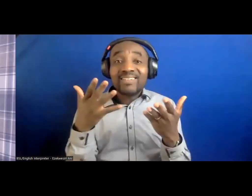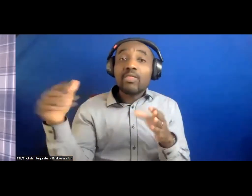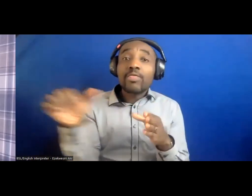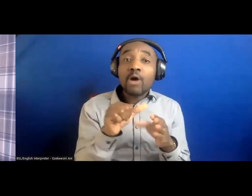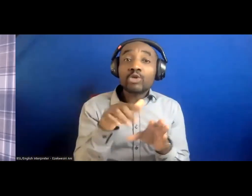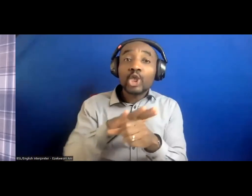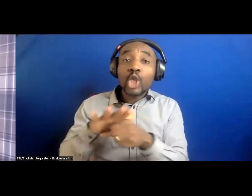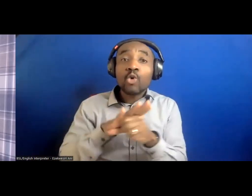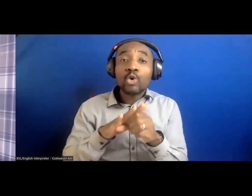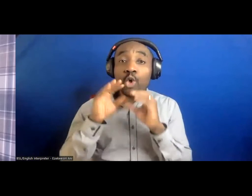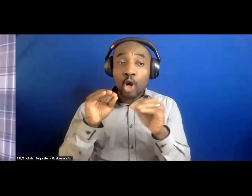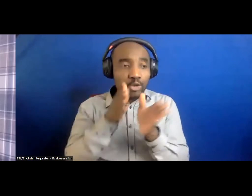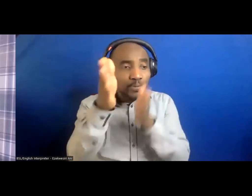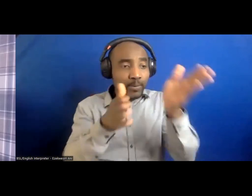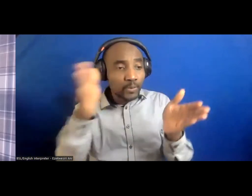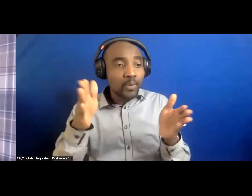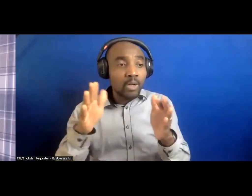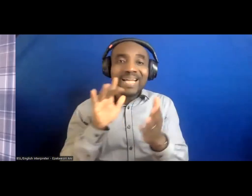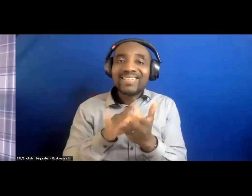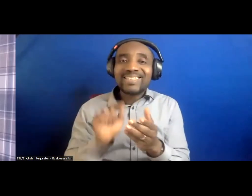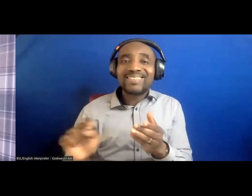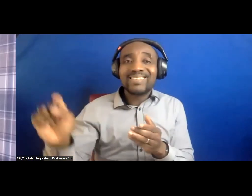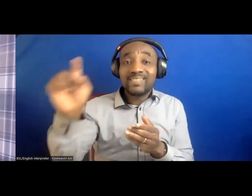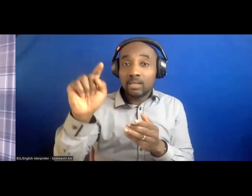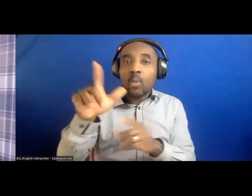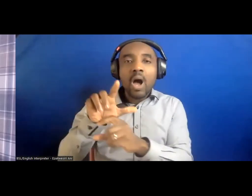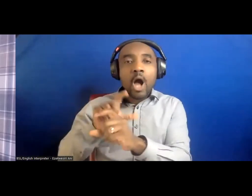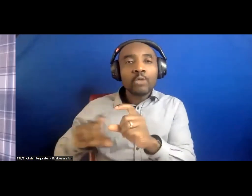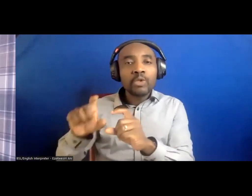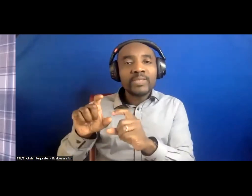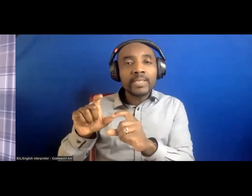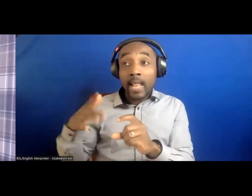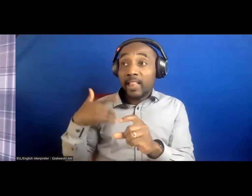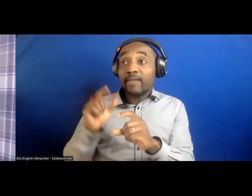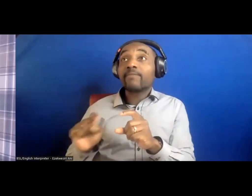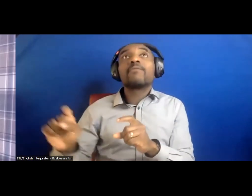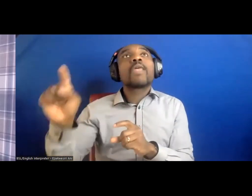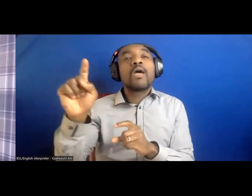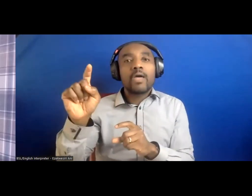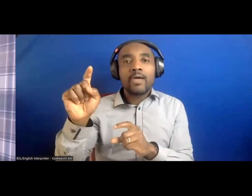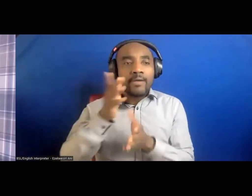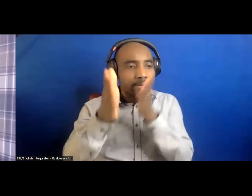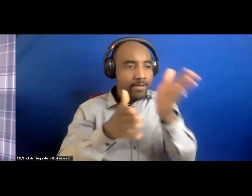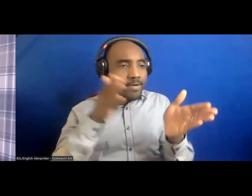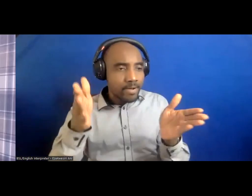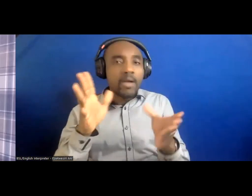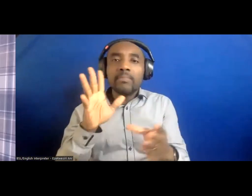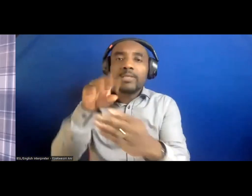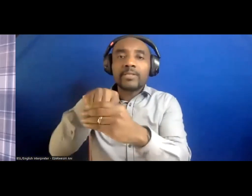where our people, our communities most reside. Then, and only then, can we engage, equip and